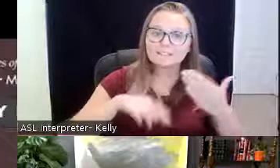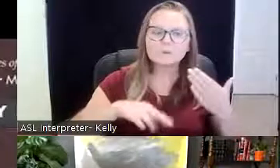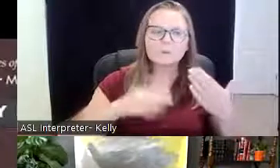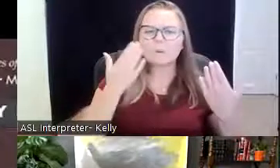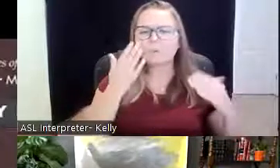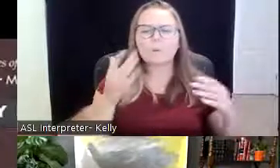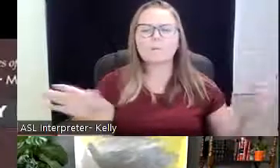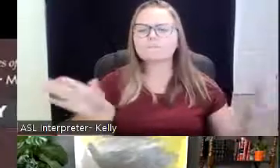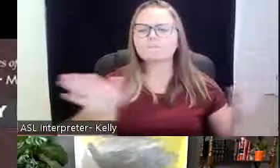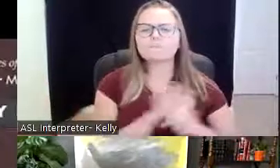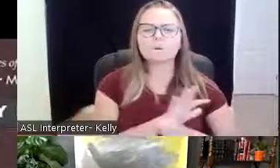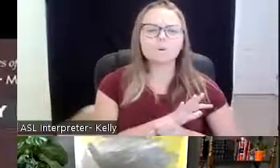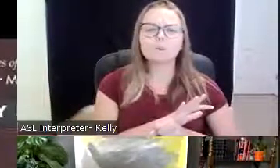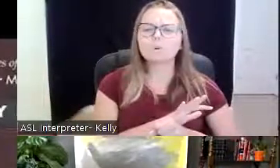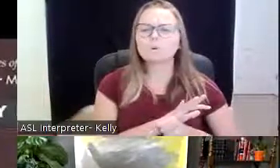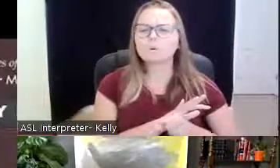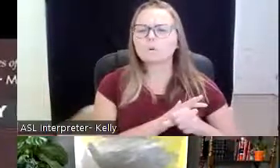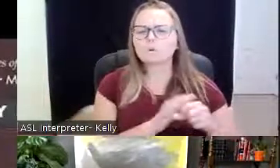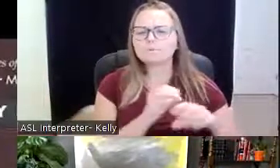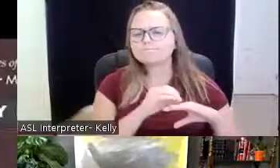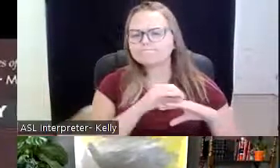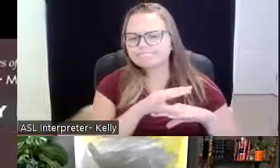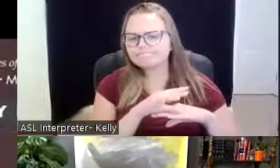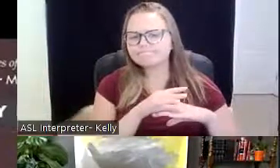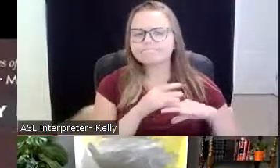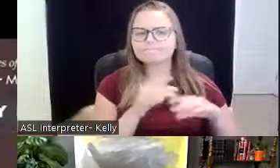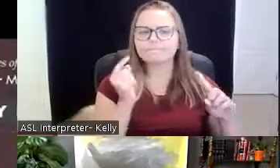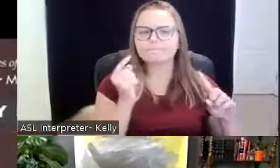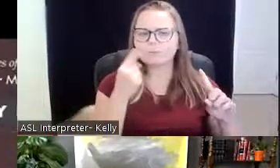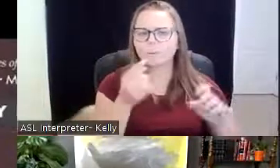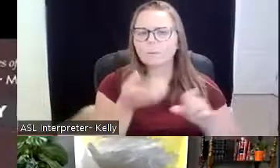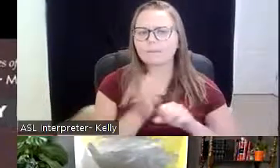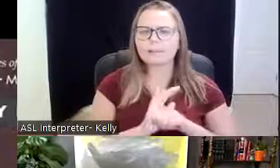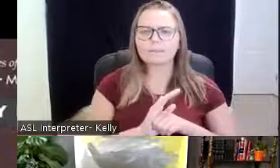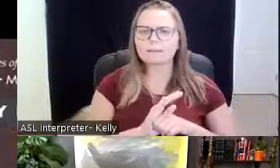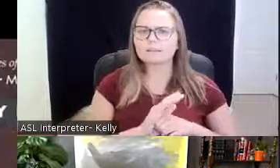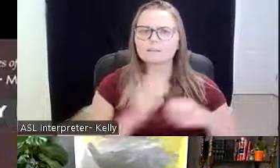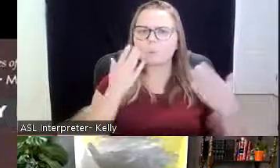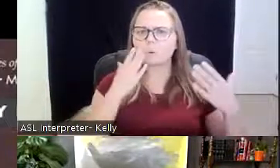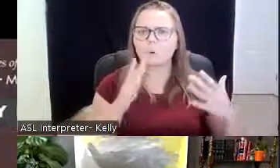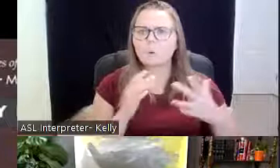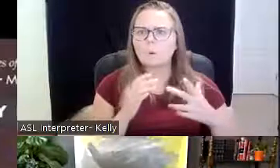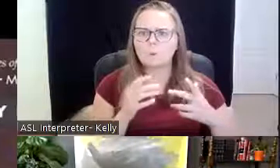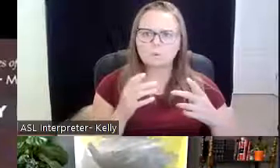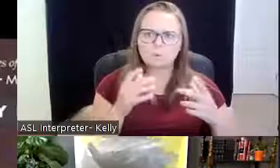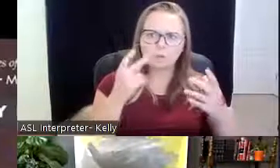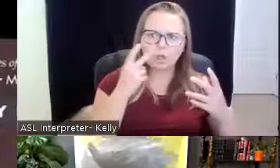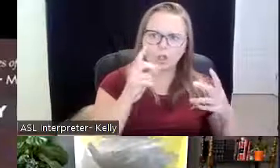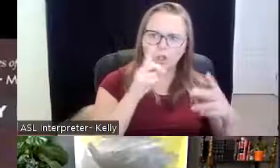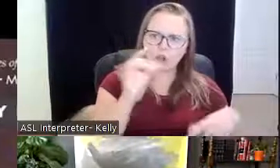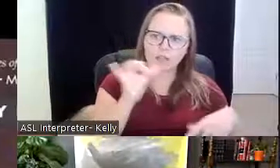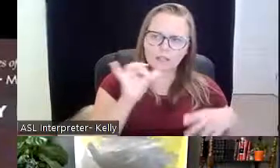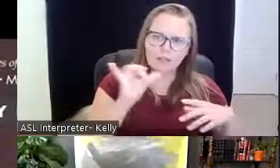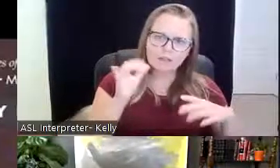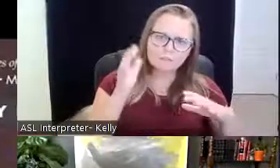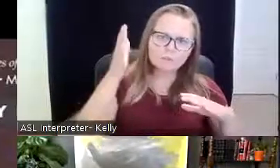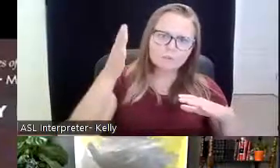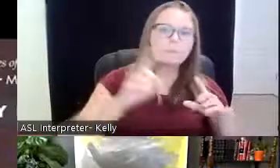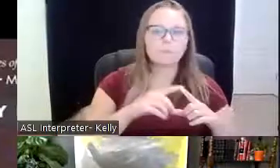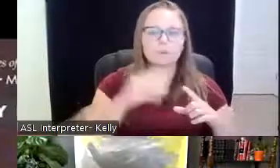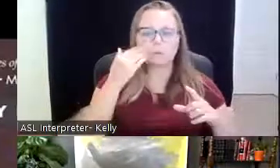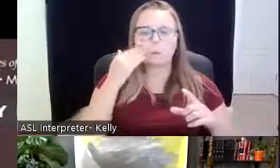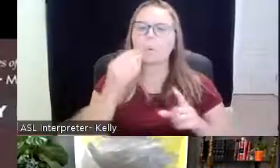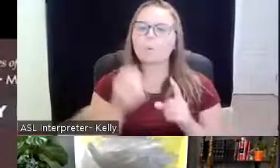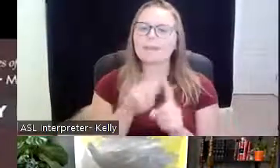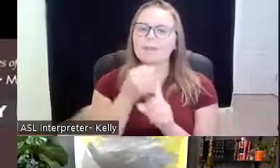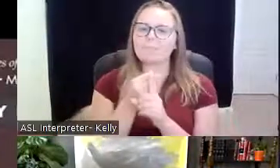health ramifications of the pandemic for some time, we already had very strong evidence of the impacts of social